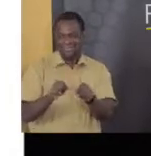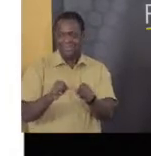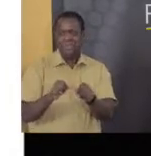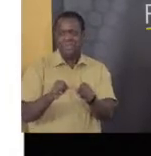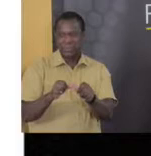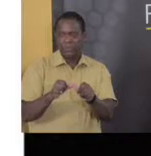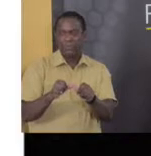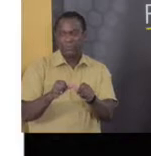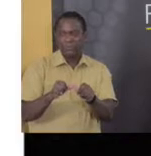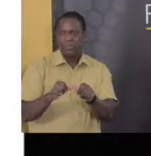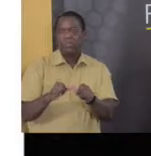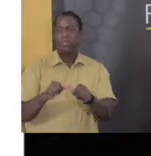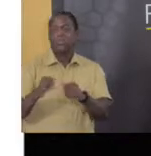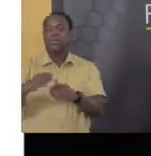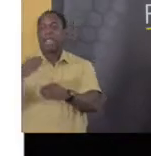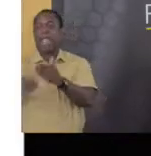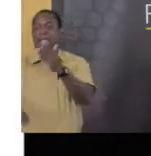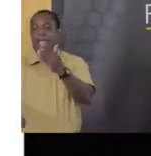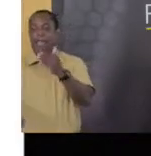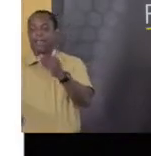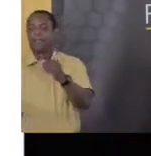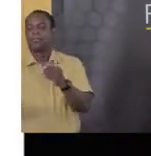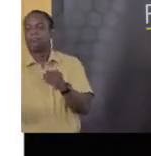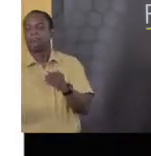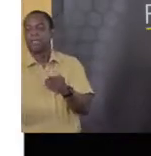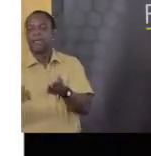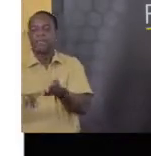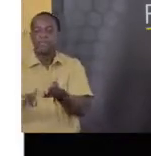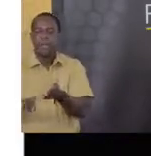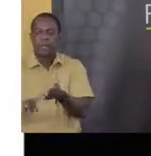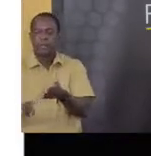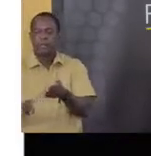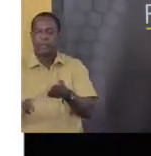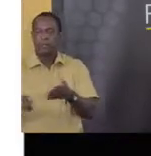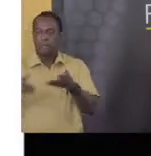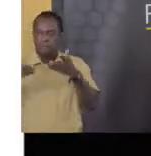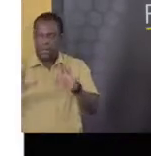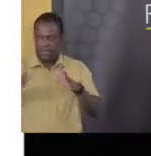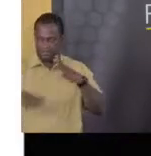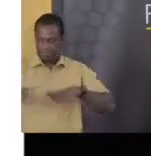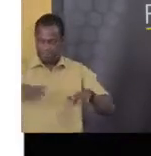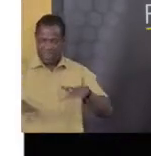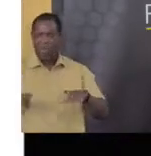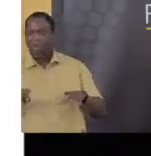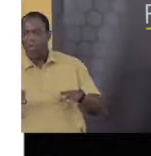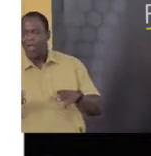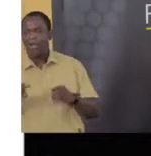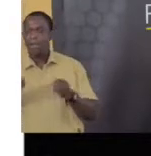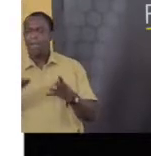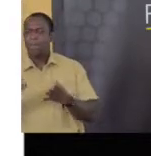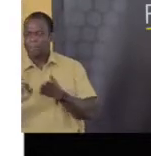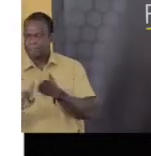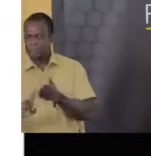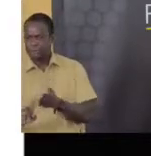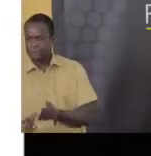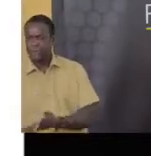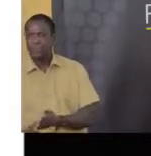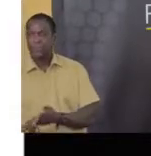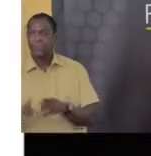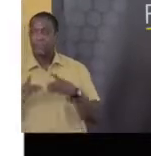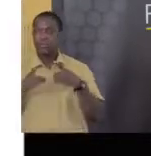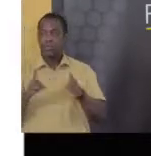will go to the end line checking. There's several checks in